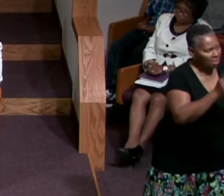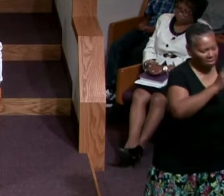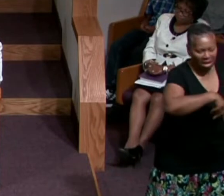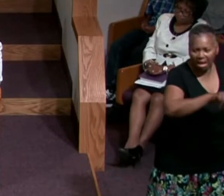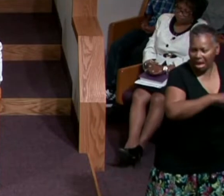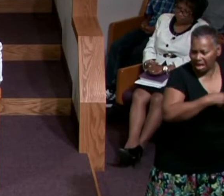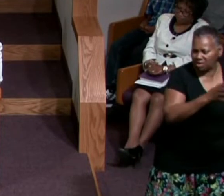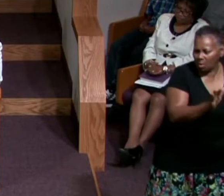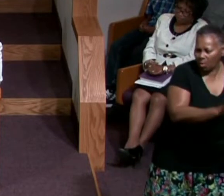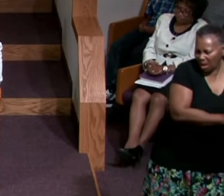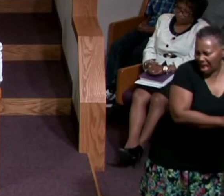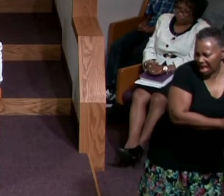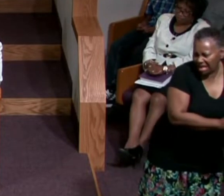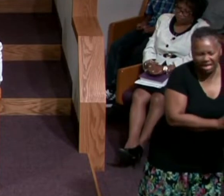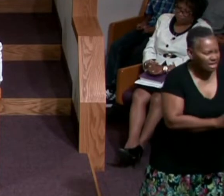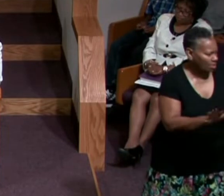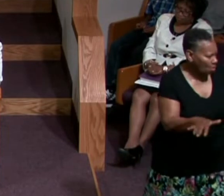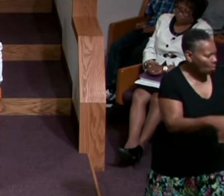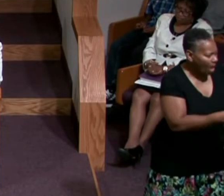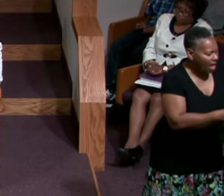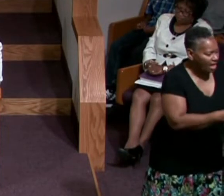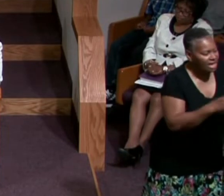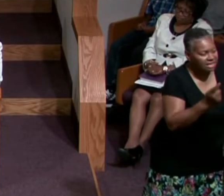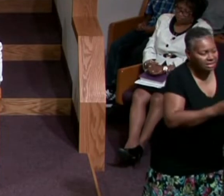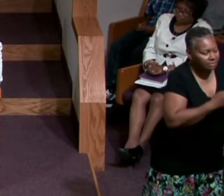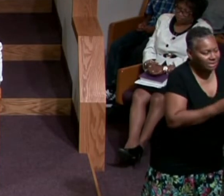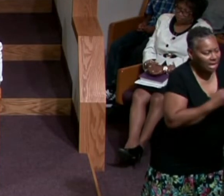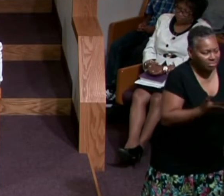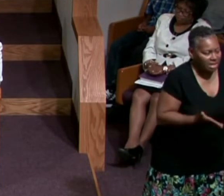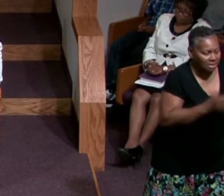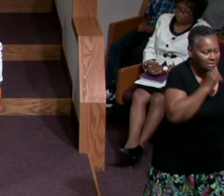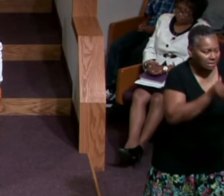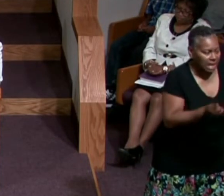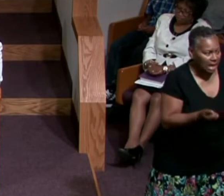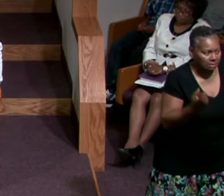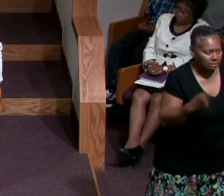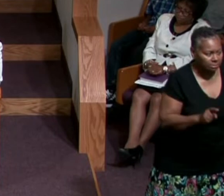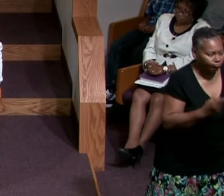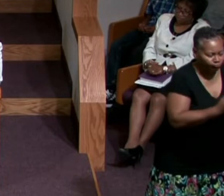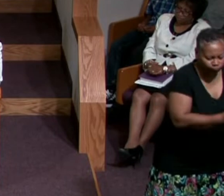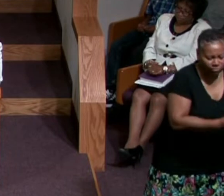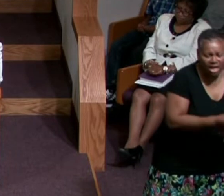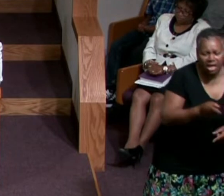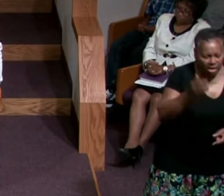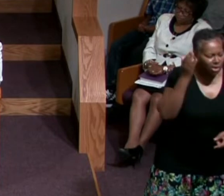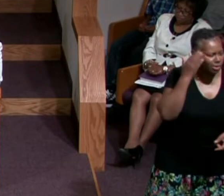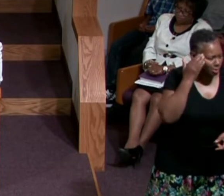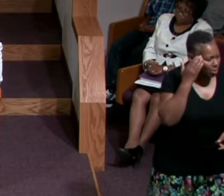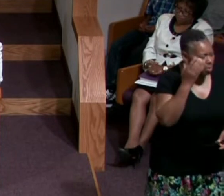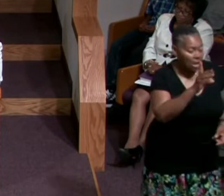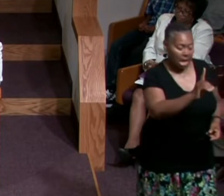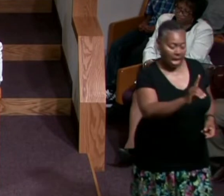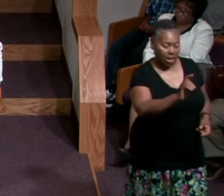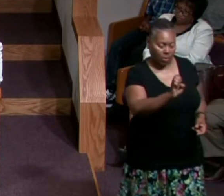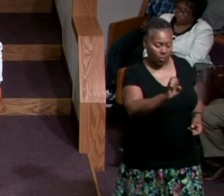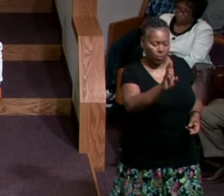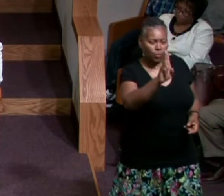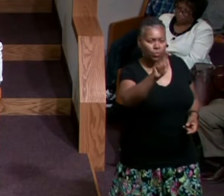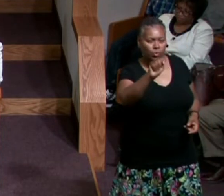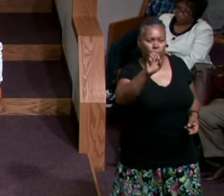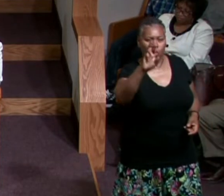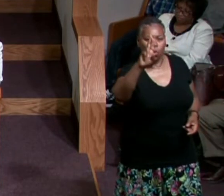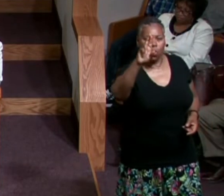you know, sometimes things just don't work out. He was aware that according to Deuteronomy 22, he could have had